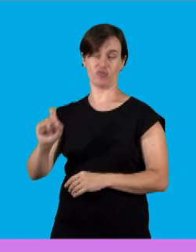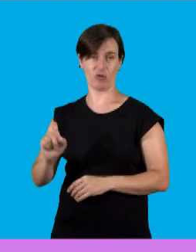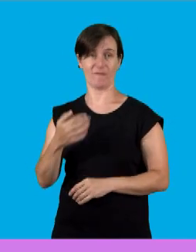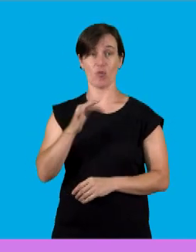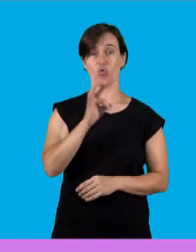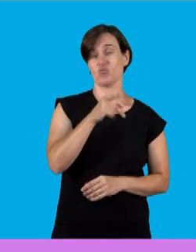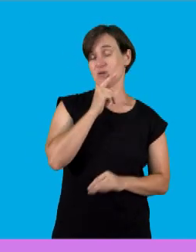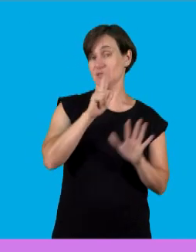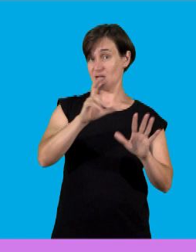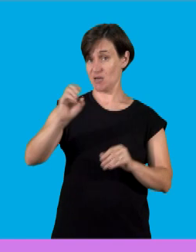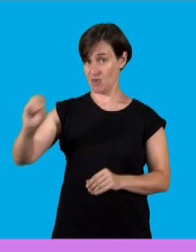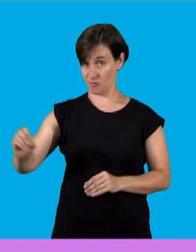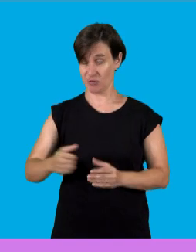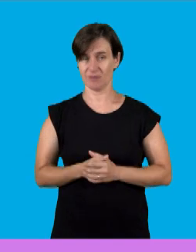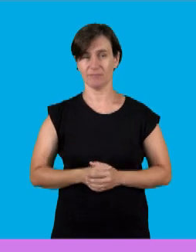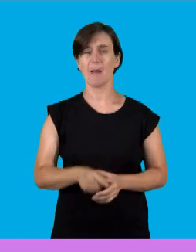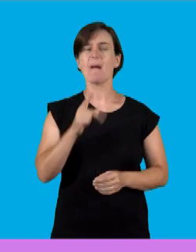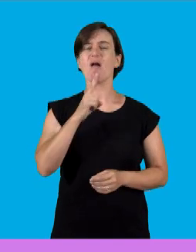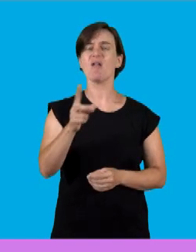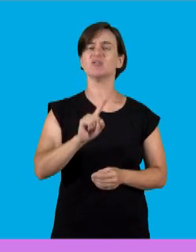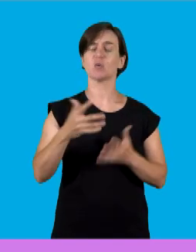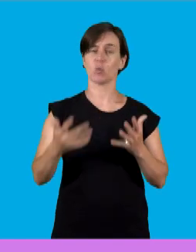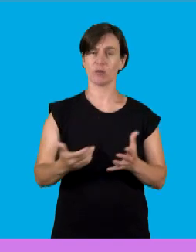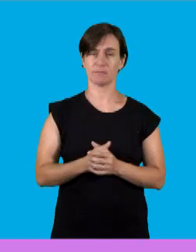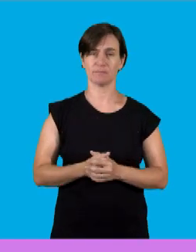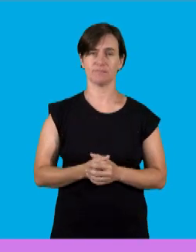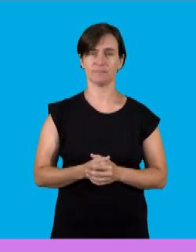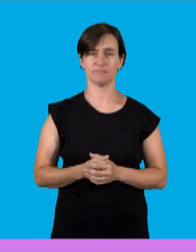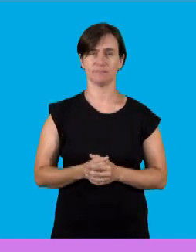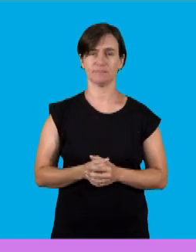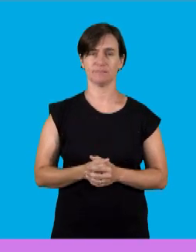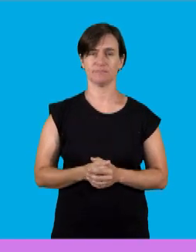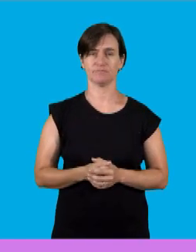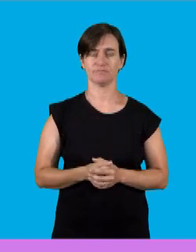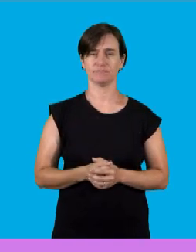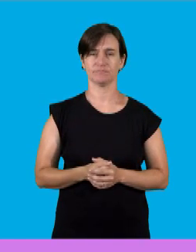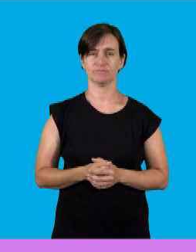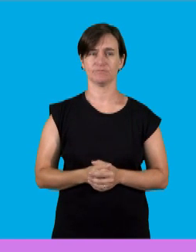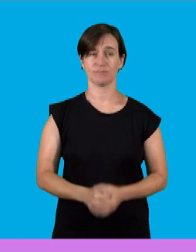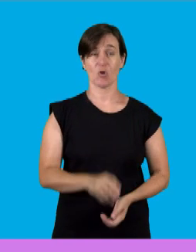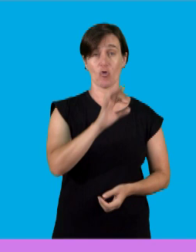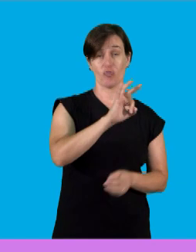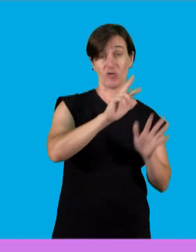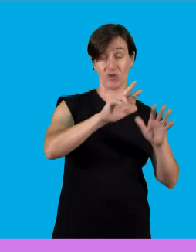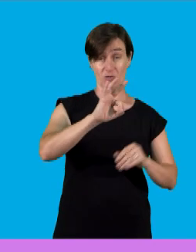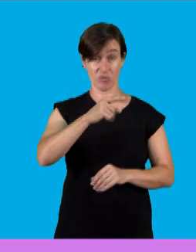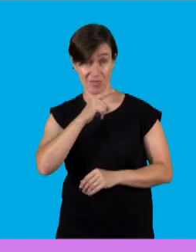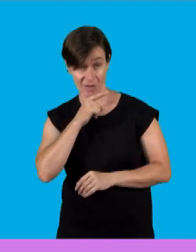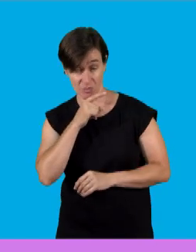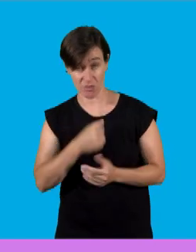of 13,800. That will give me an amount of